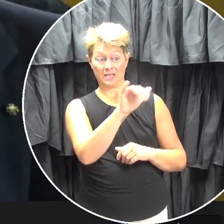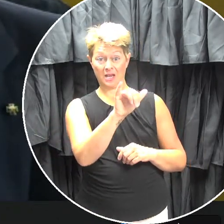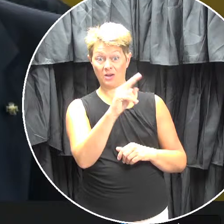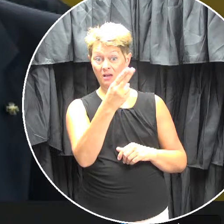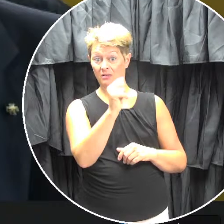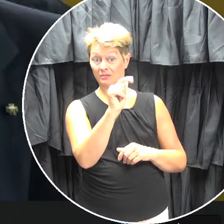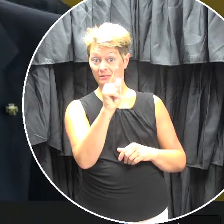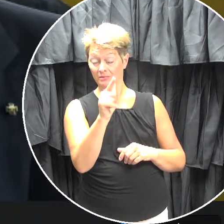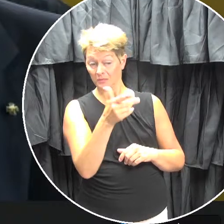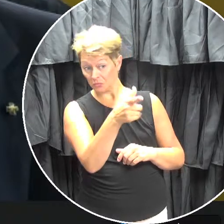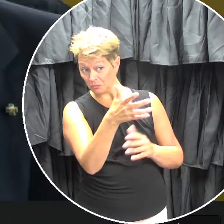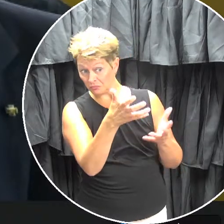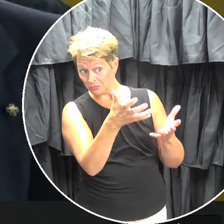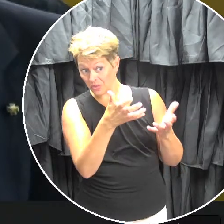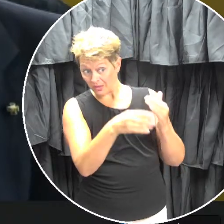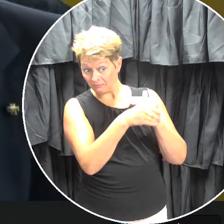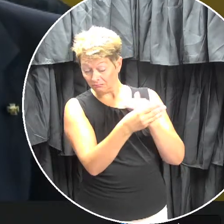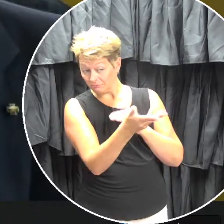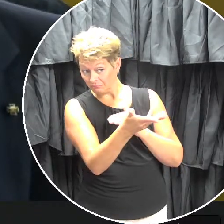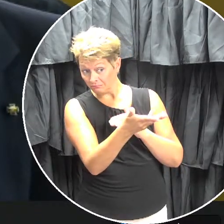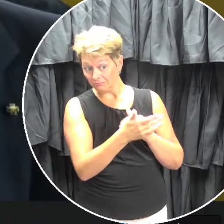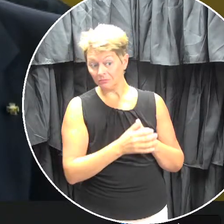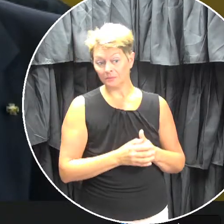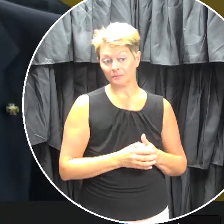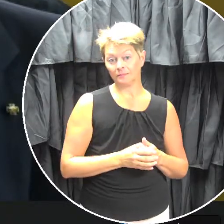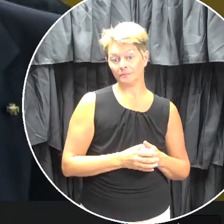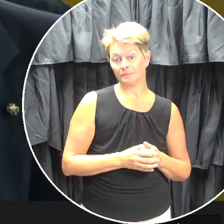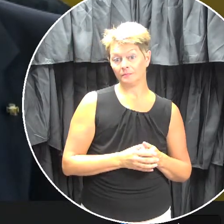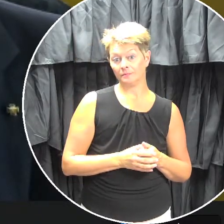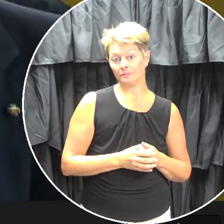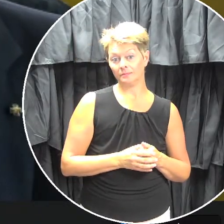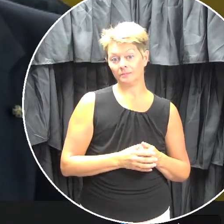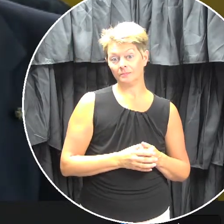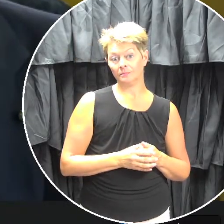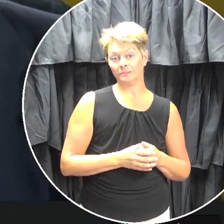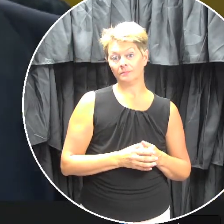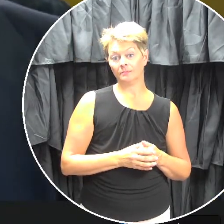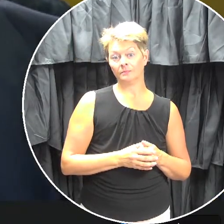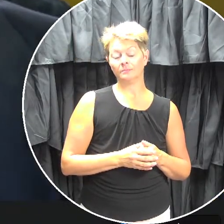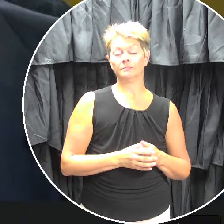his wing is the facilities. If you had anything to add to